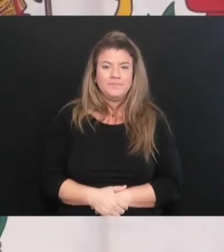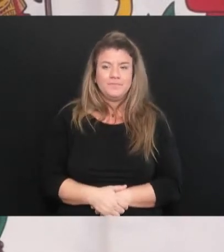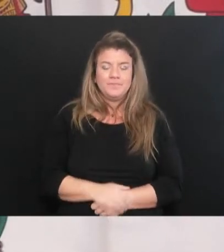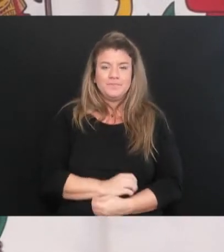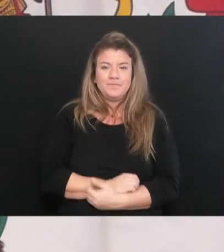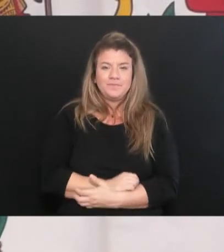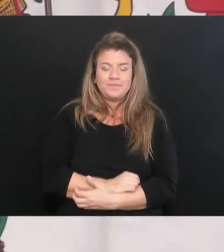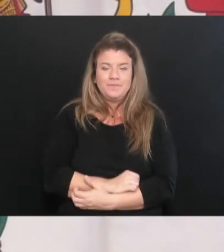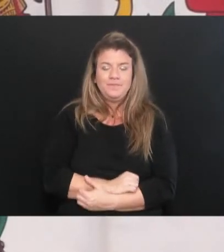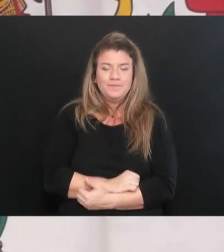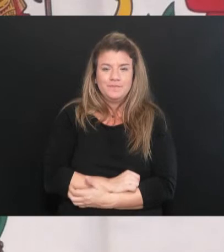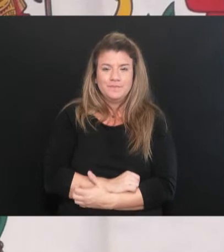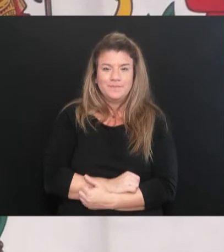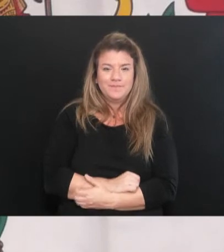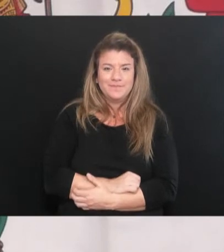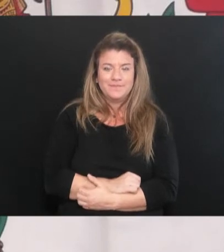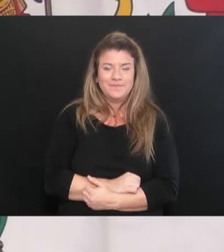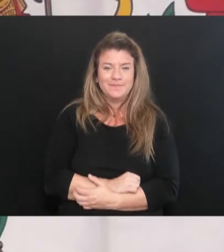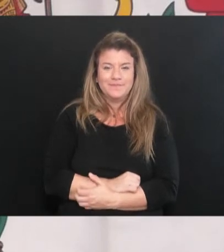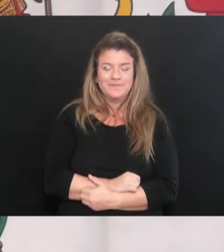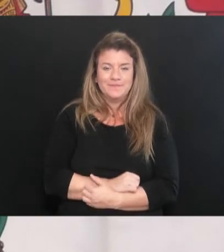Now,